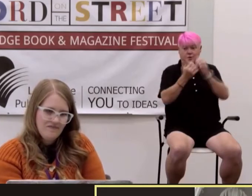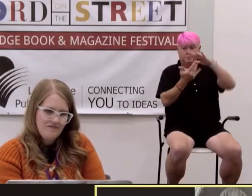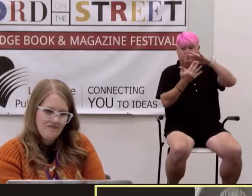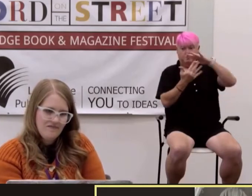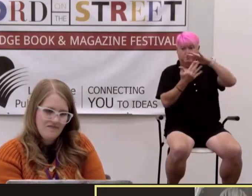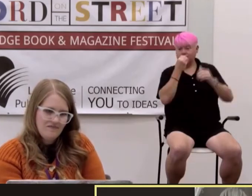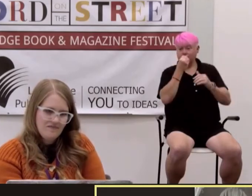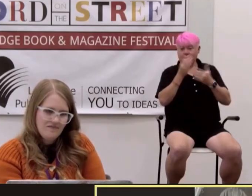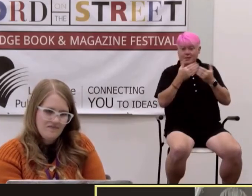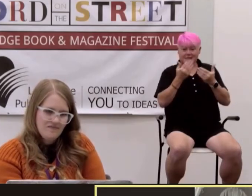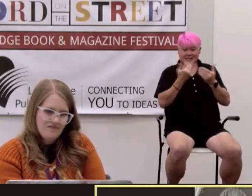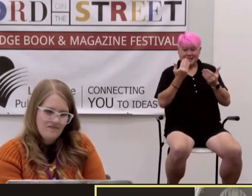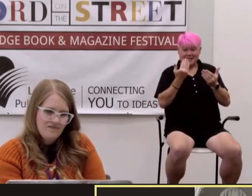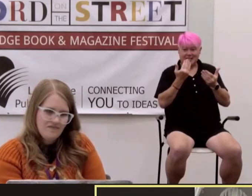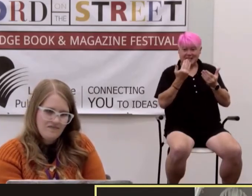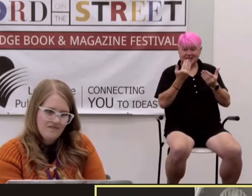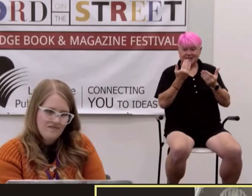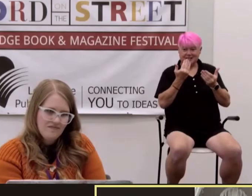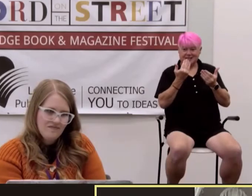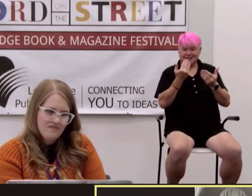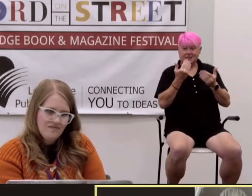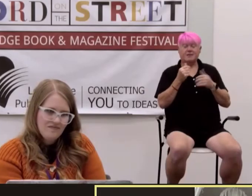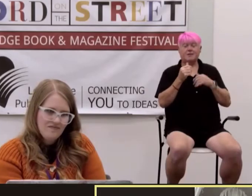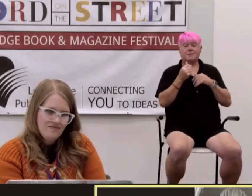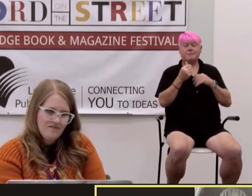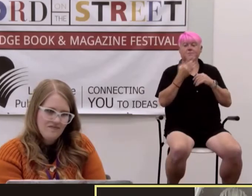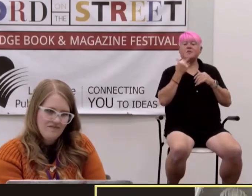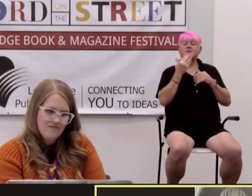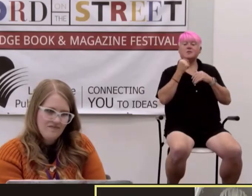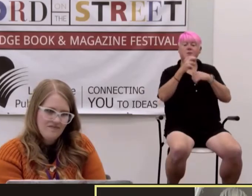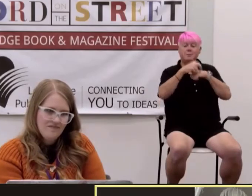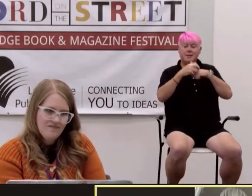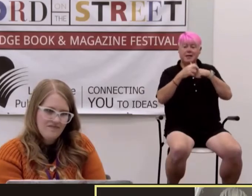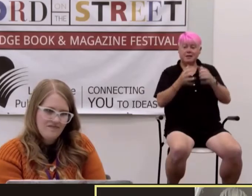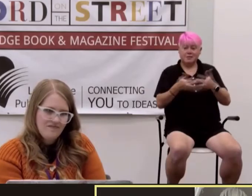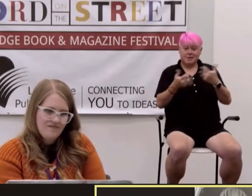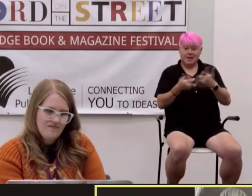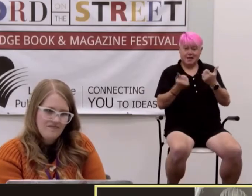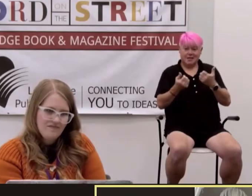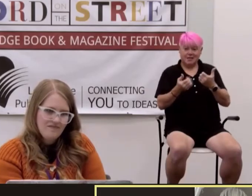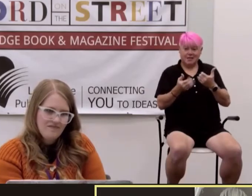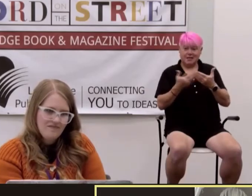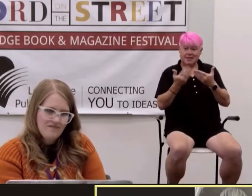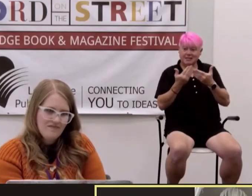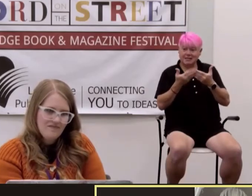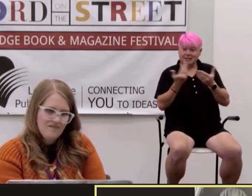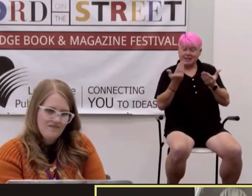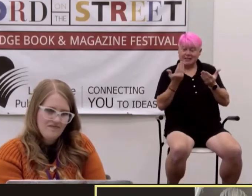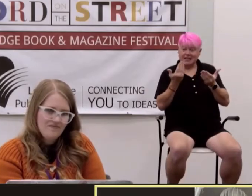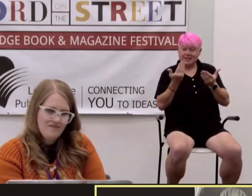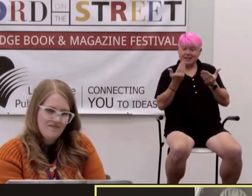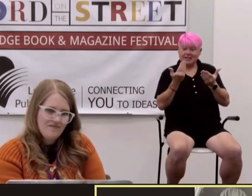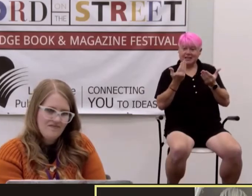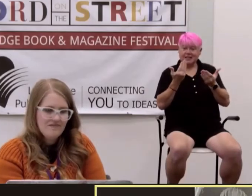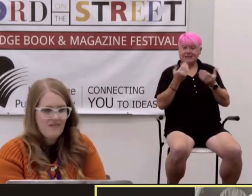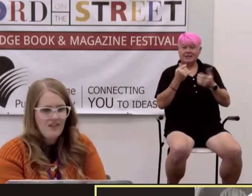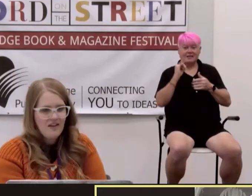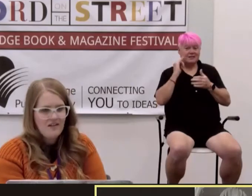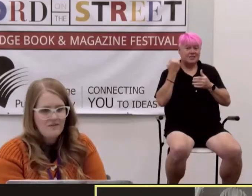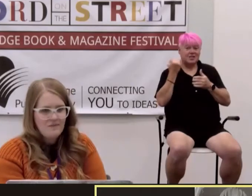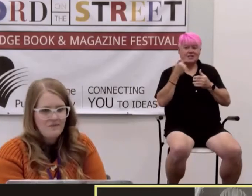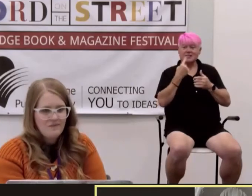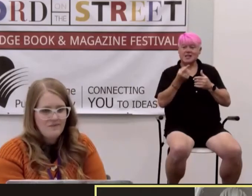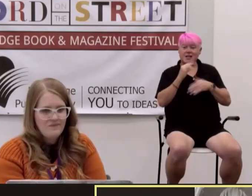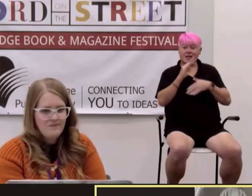simple. Sweet potato salad, simple. The skewer is simple. Like Jen said, all you got to